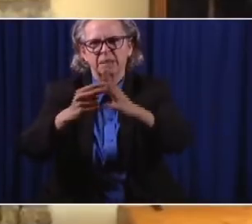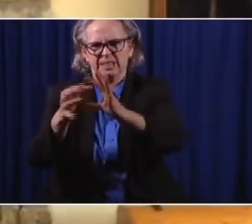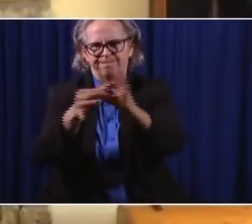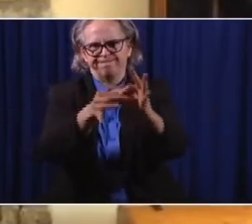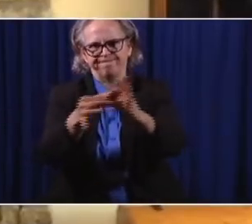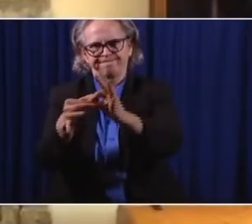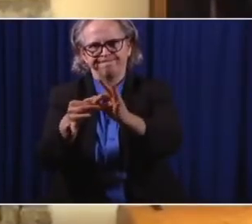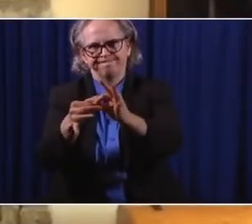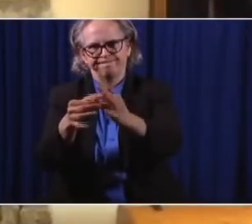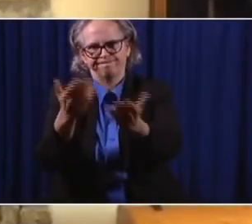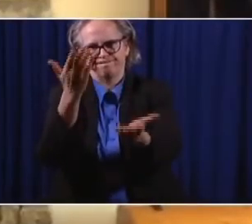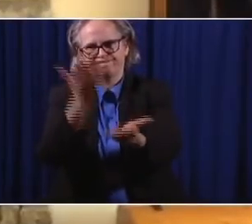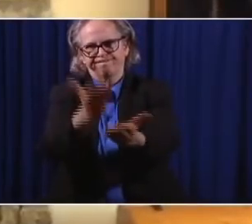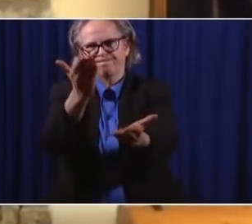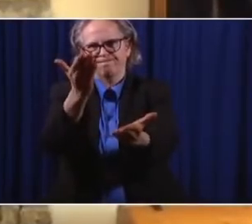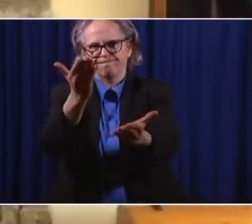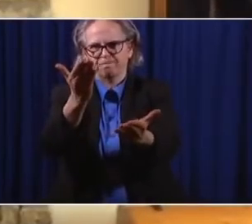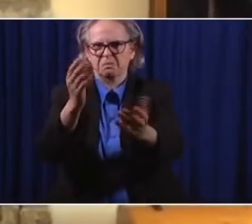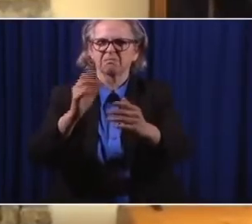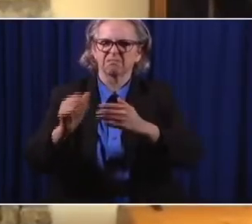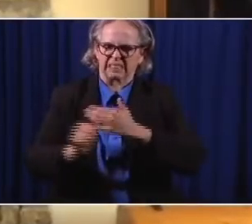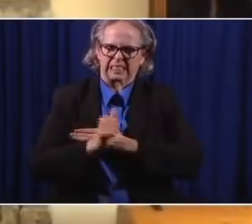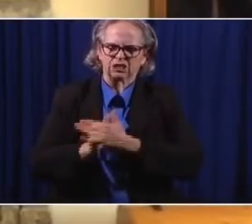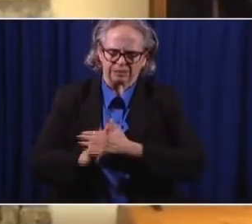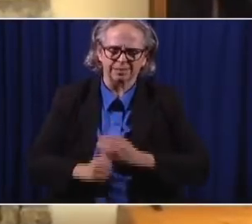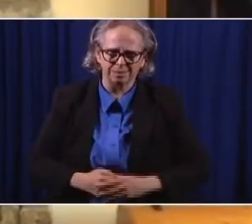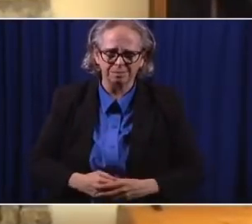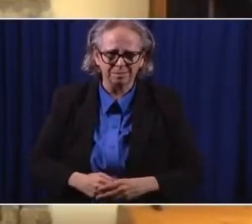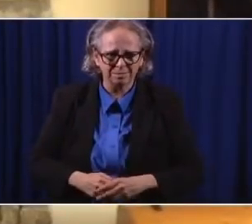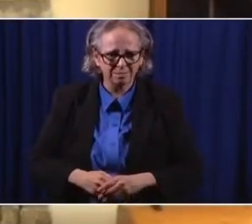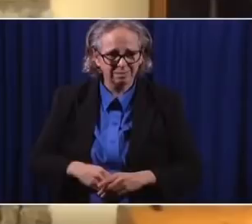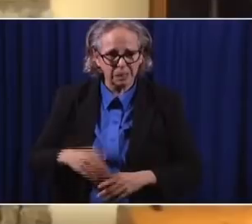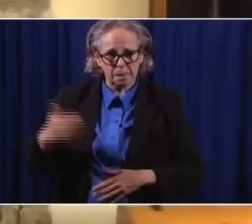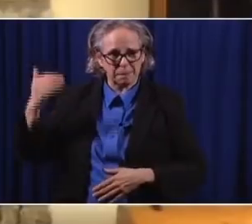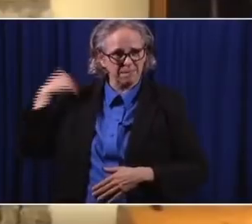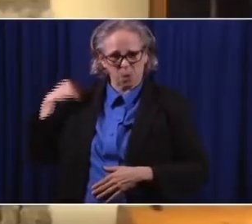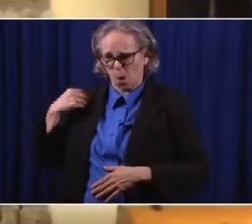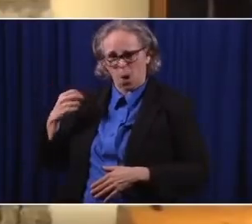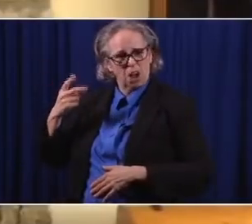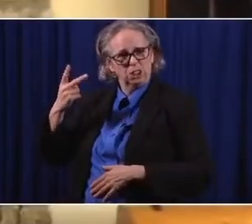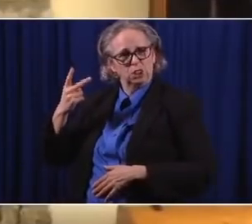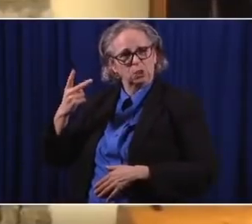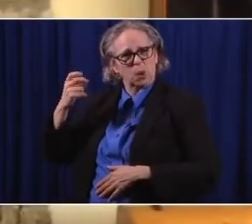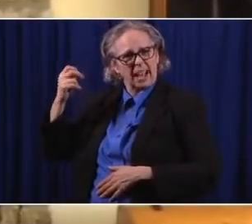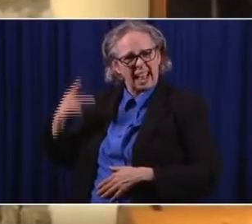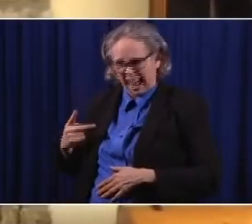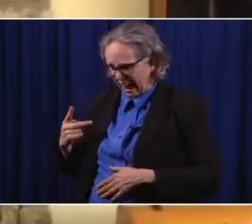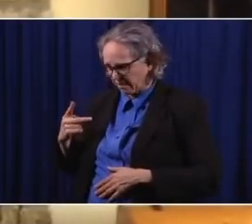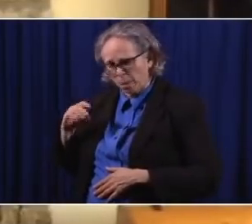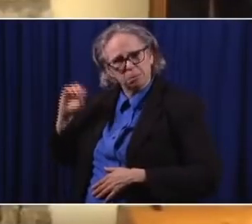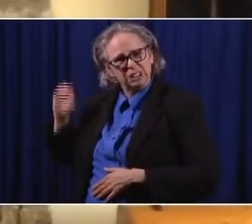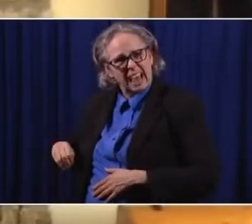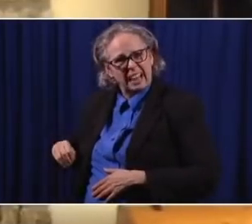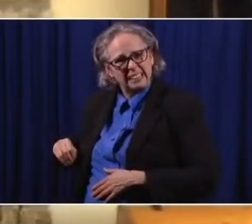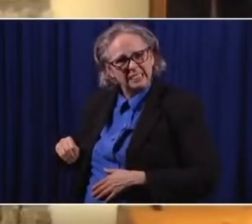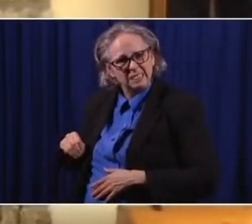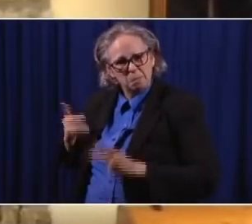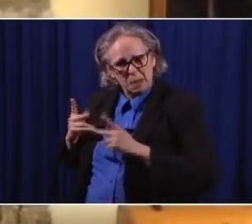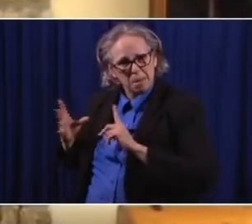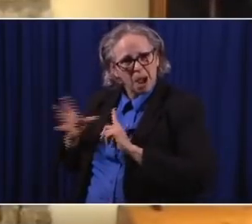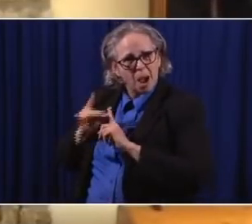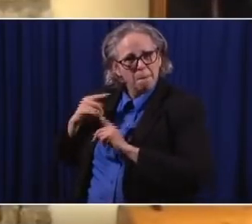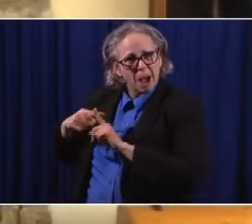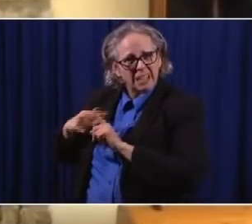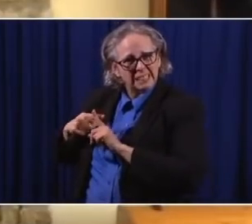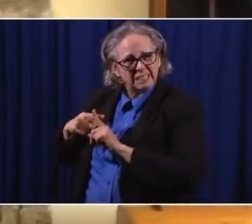gone up as well, and it's almost double what's more than double than what it was